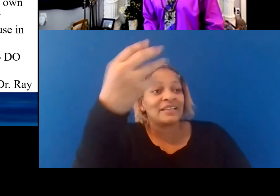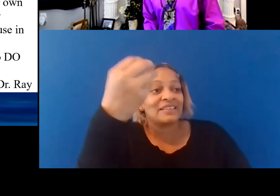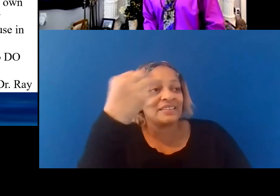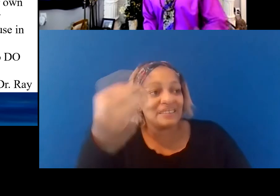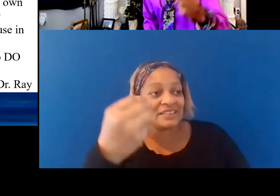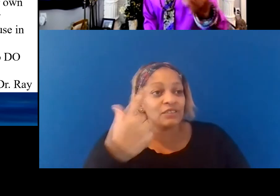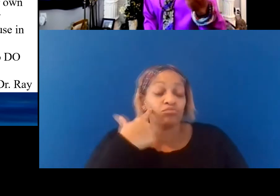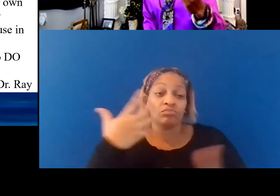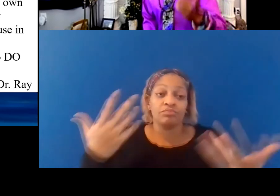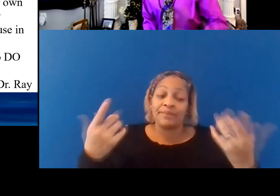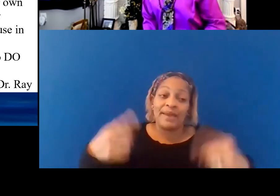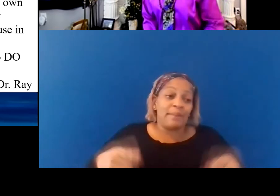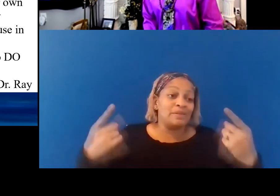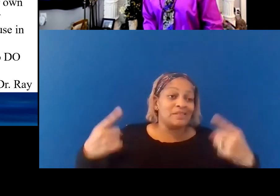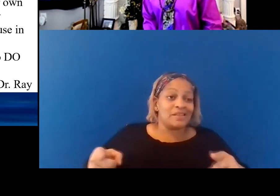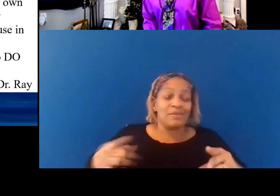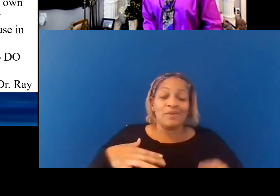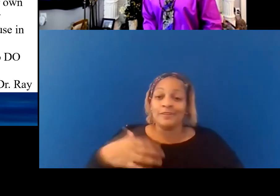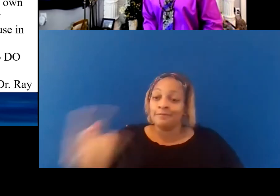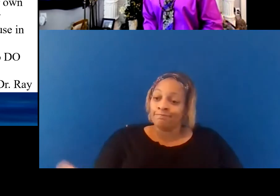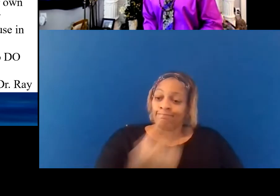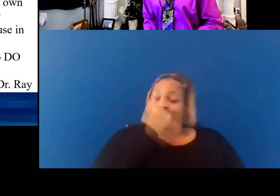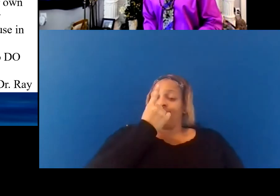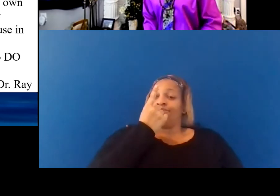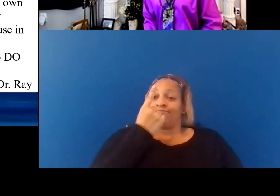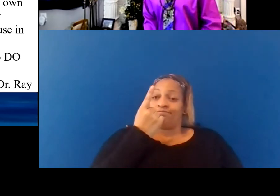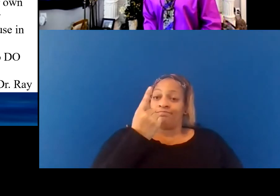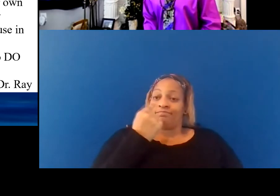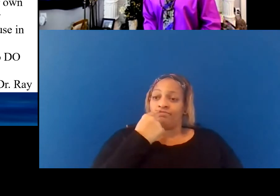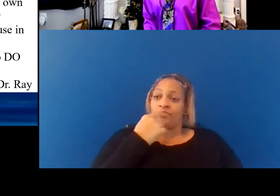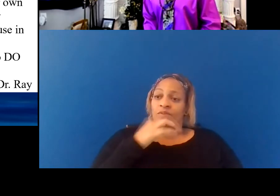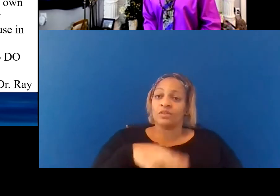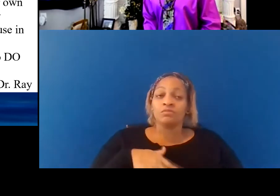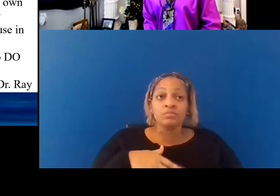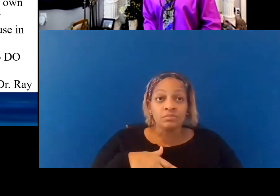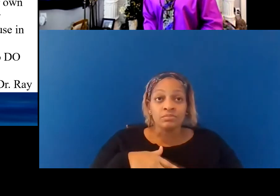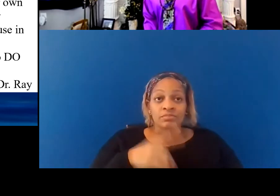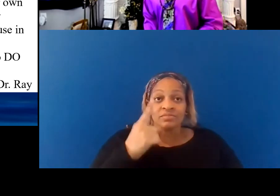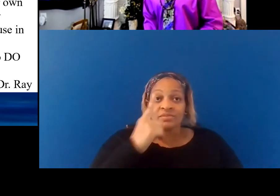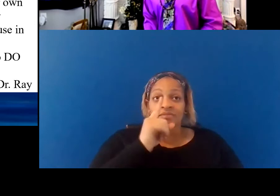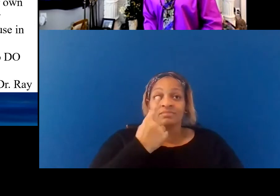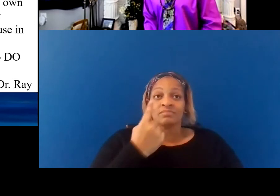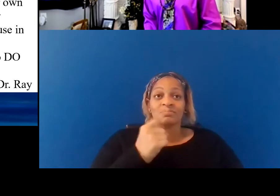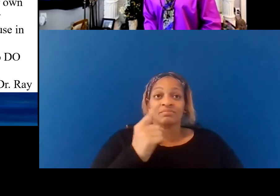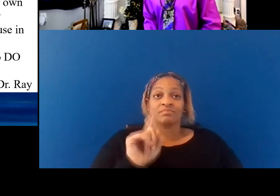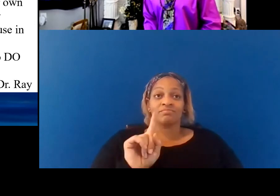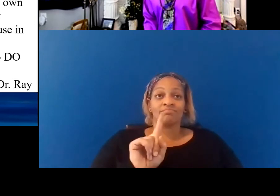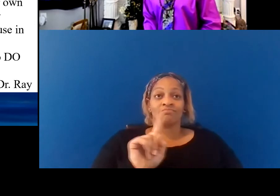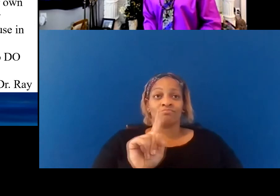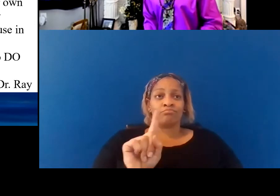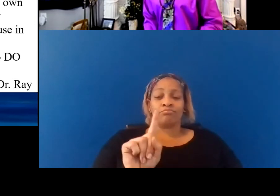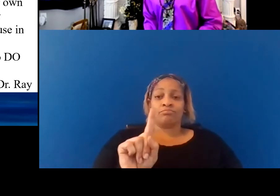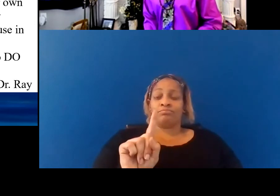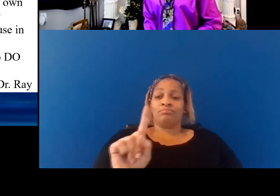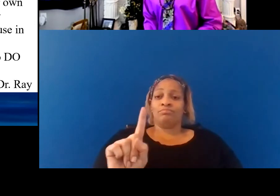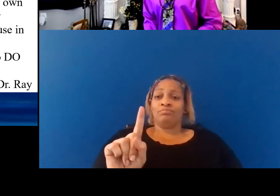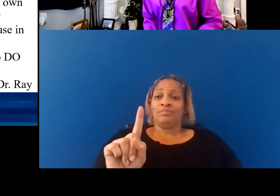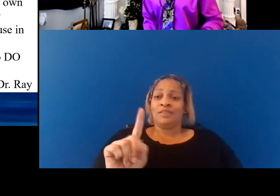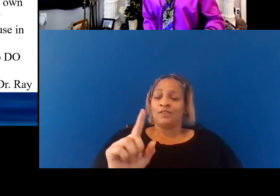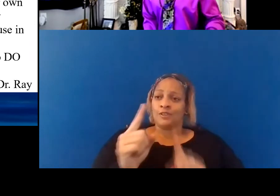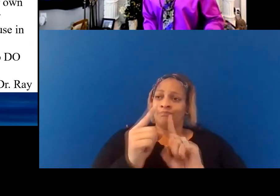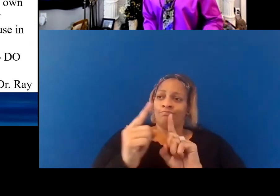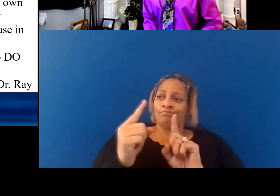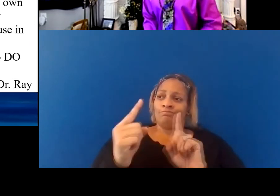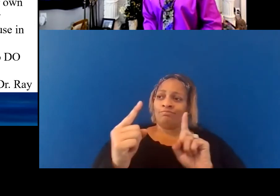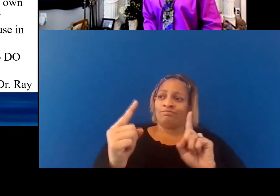out there and the bully steps to you and then the bully backs up. And then the bully backs up. And the bully backs up, and then the